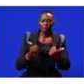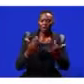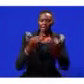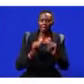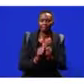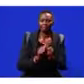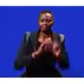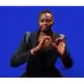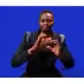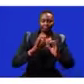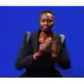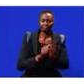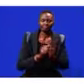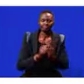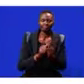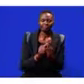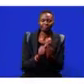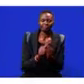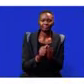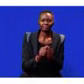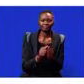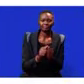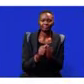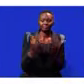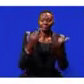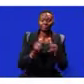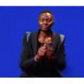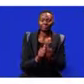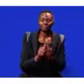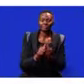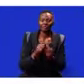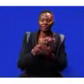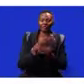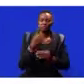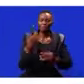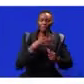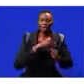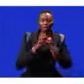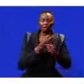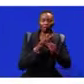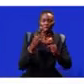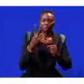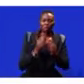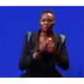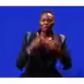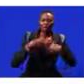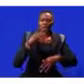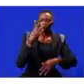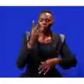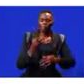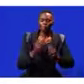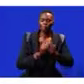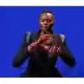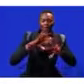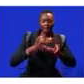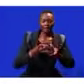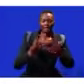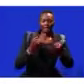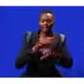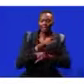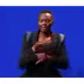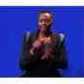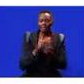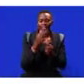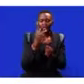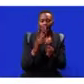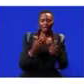one collaboration in that kind of circle. Right now, from one and from two, we are running four streams. And it is four stream,